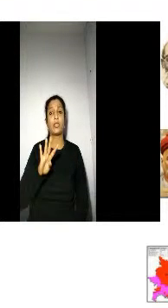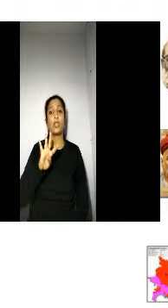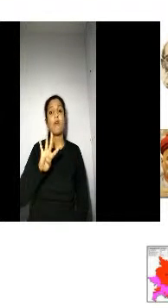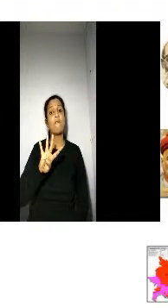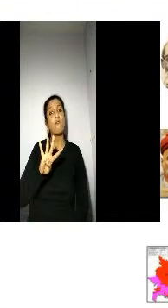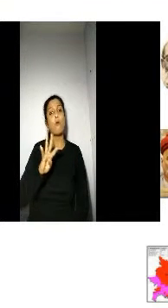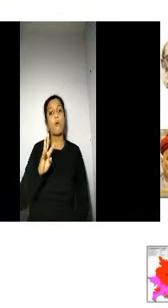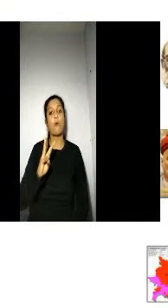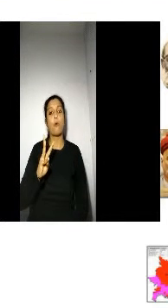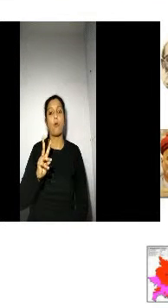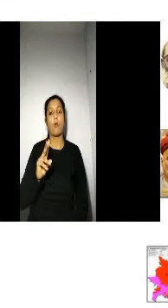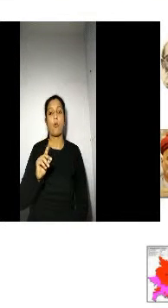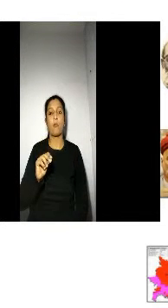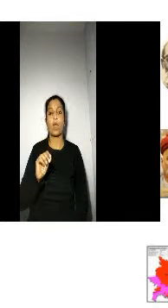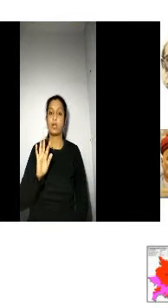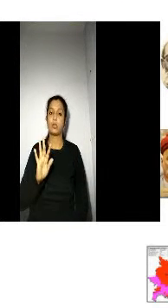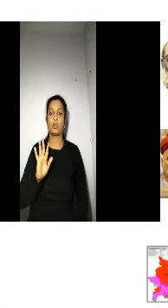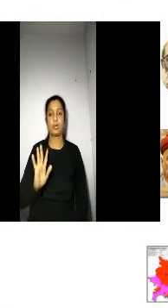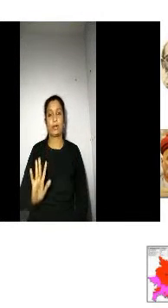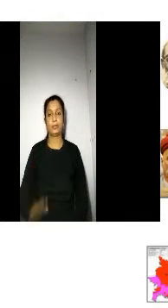4-mark question.